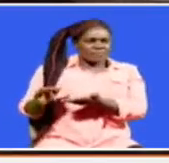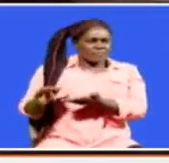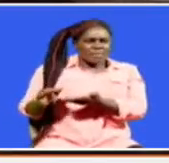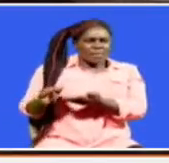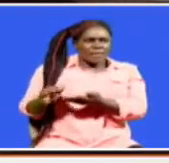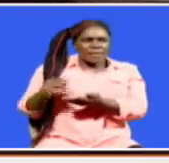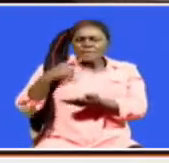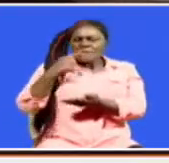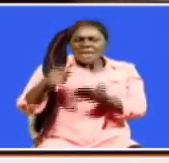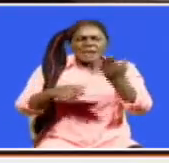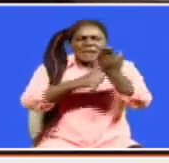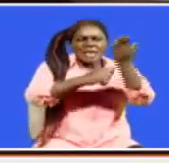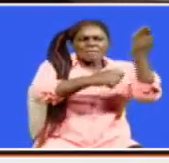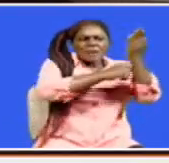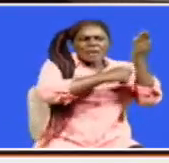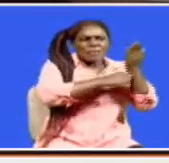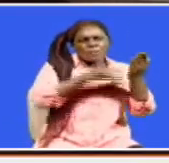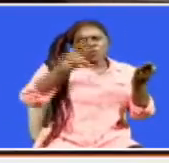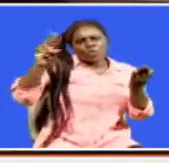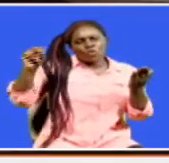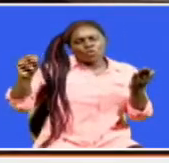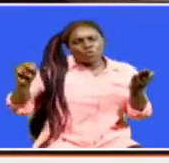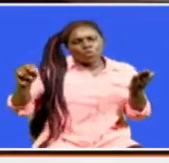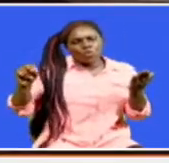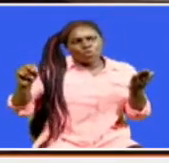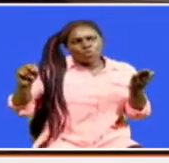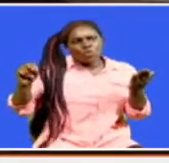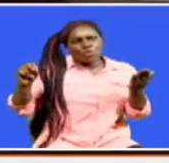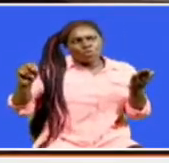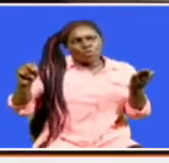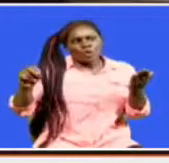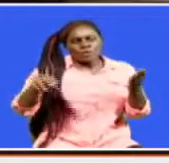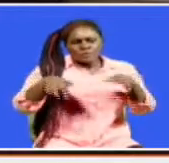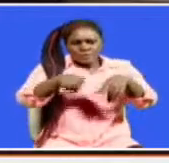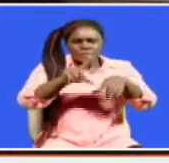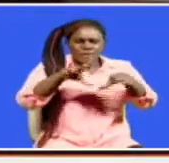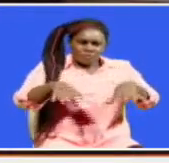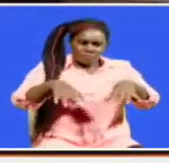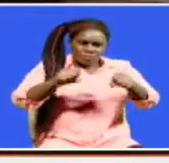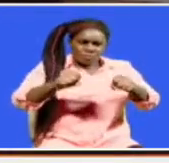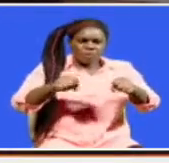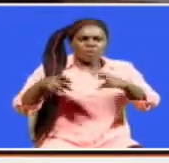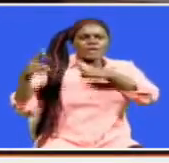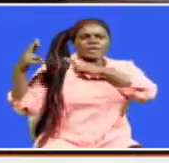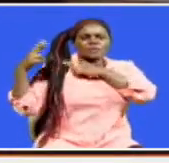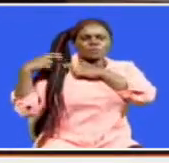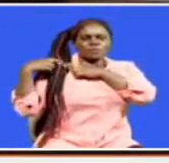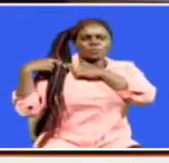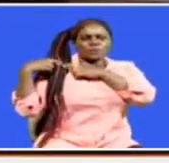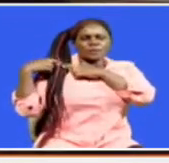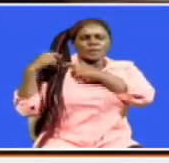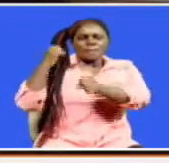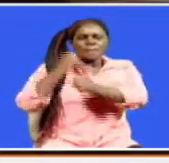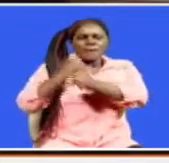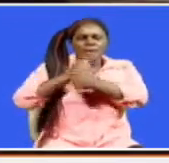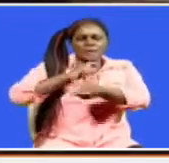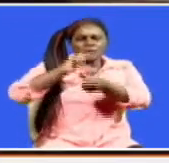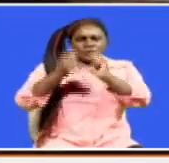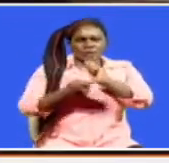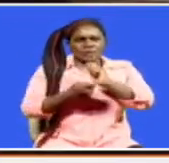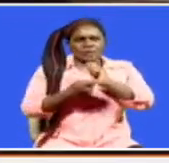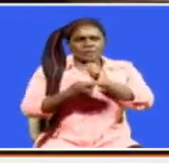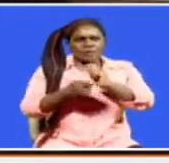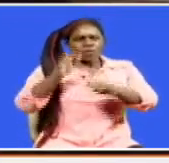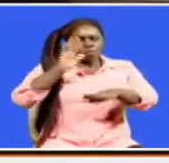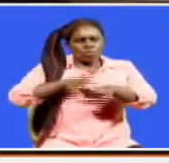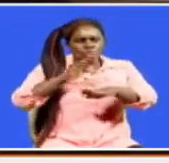calling Moi names. They say, no, no, we took responsibility and we want to change government for the